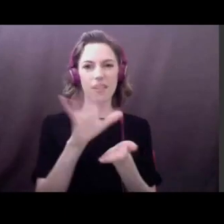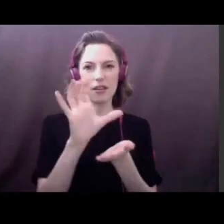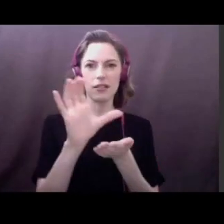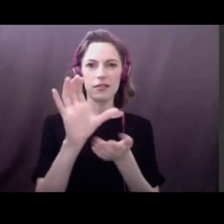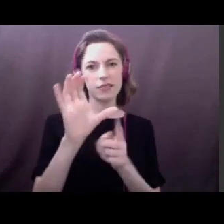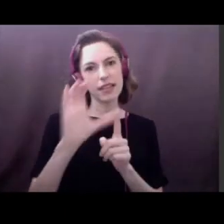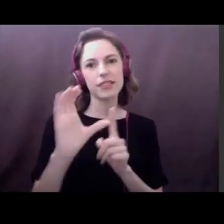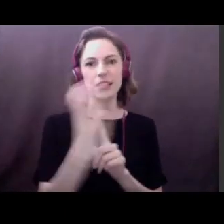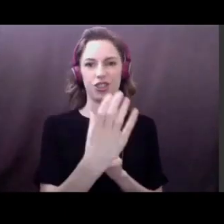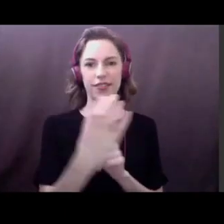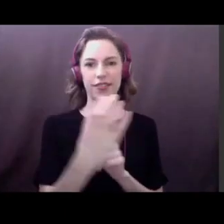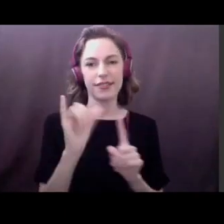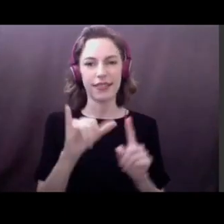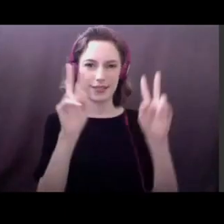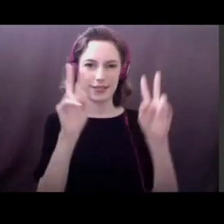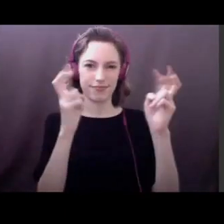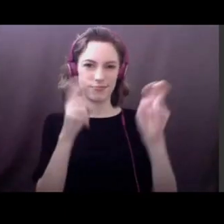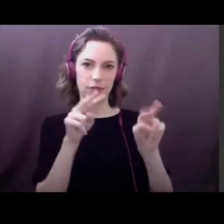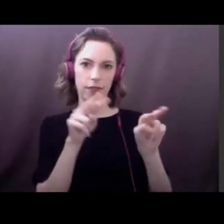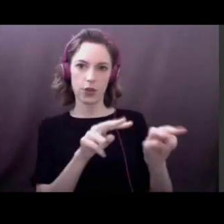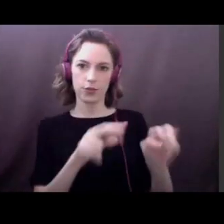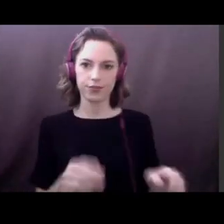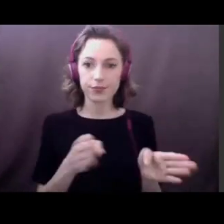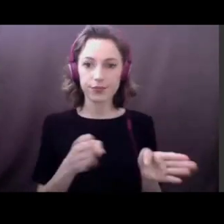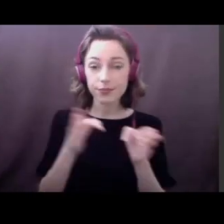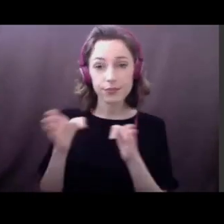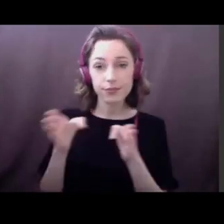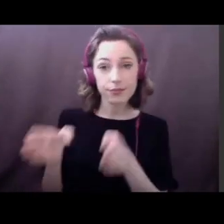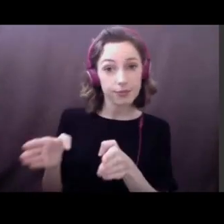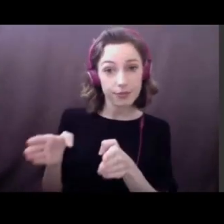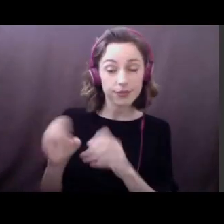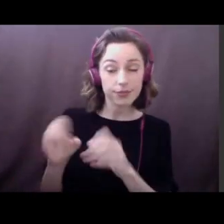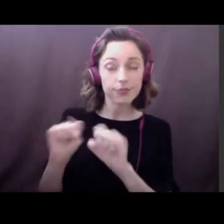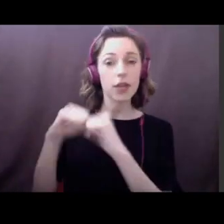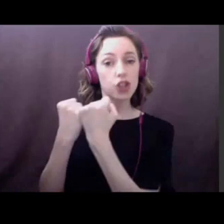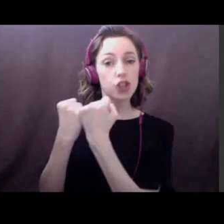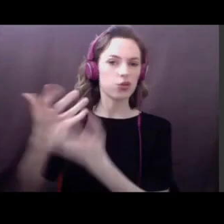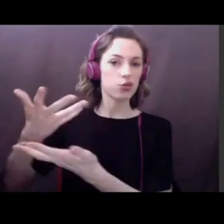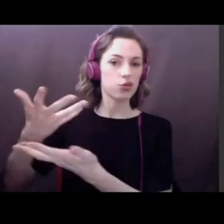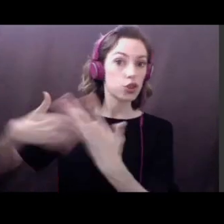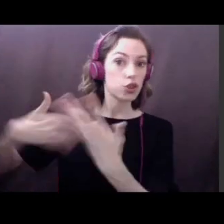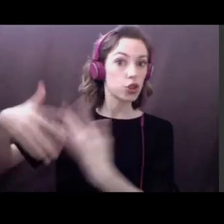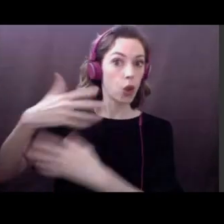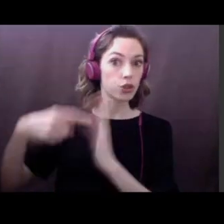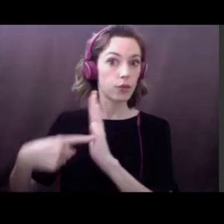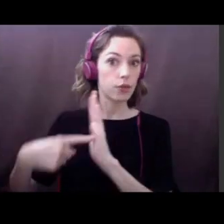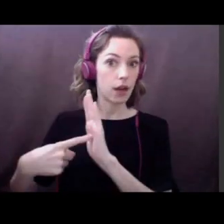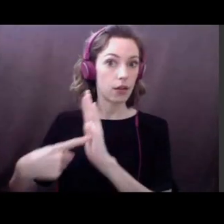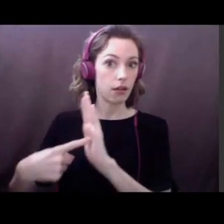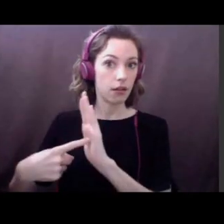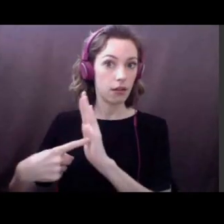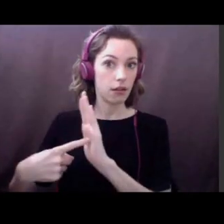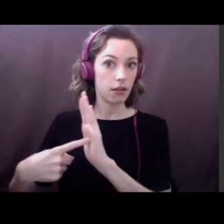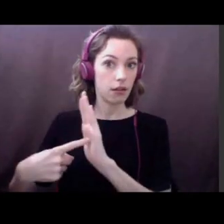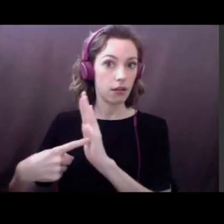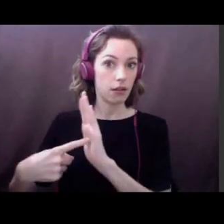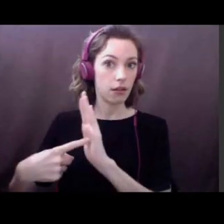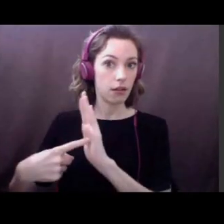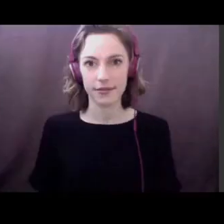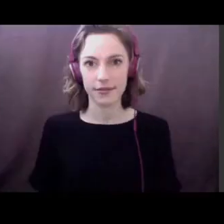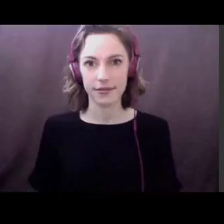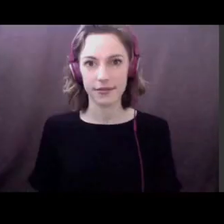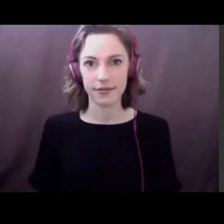human functioning exists along a broad continuum. And with the level of functioning we have, we interact with